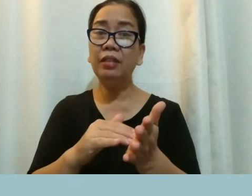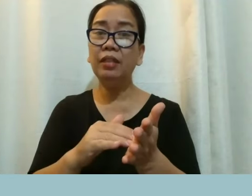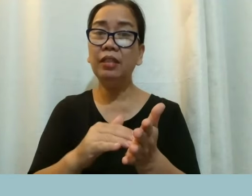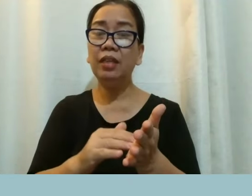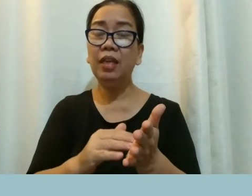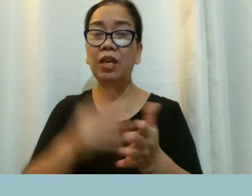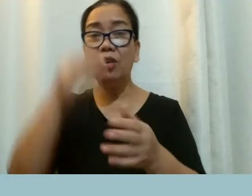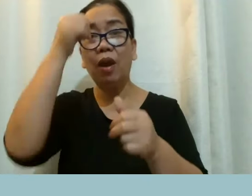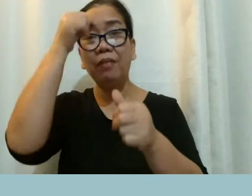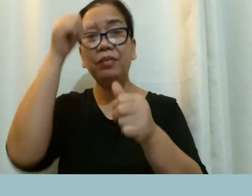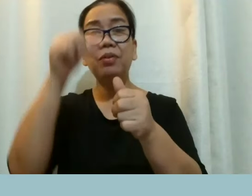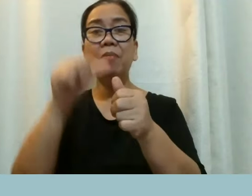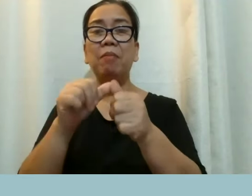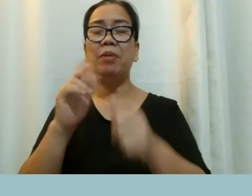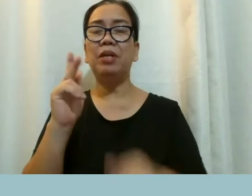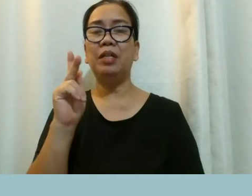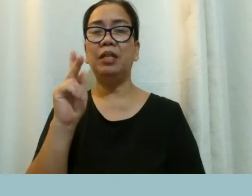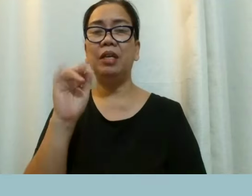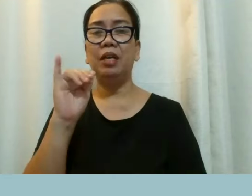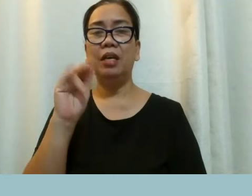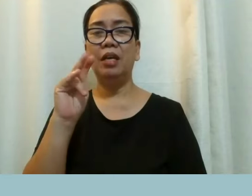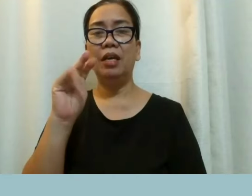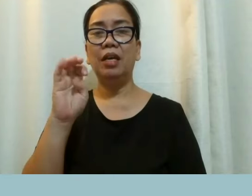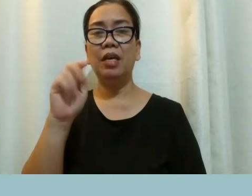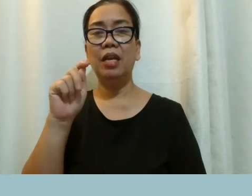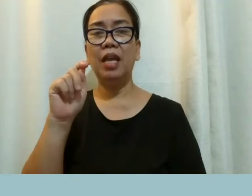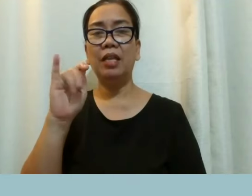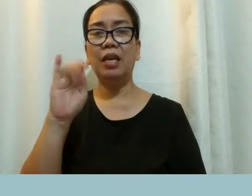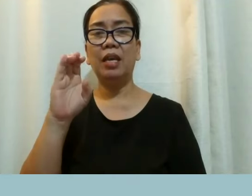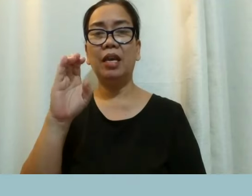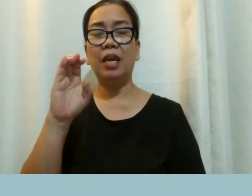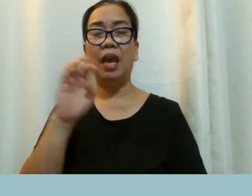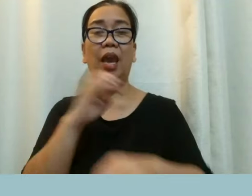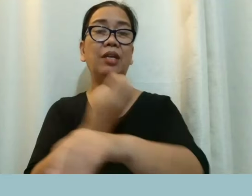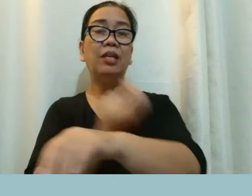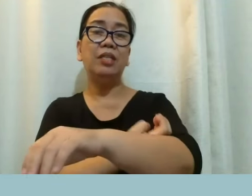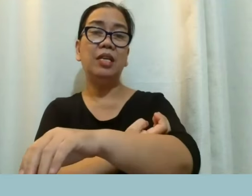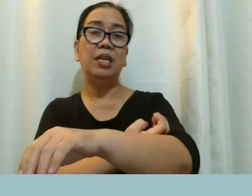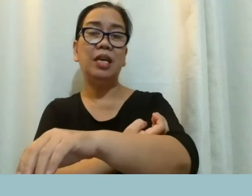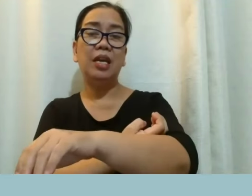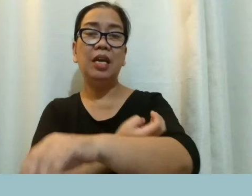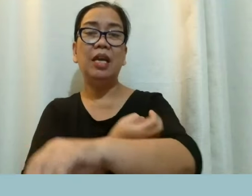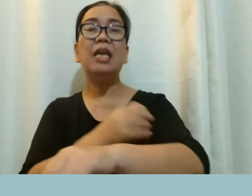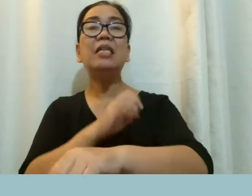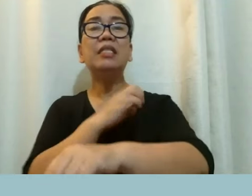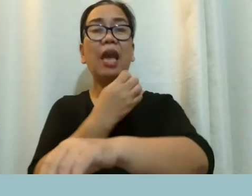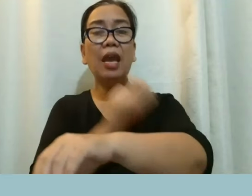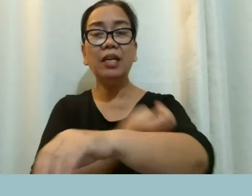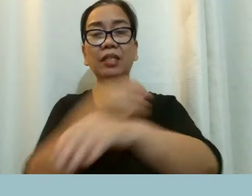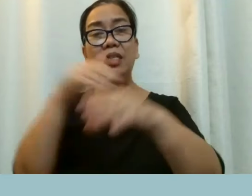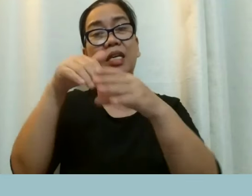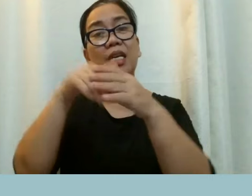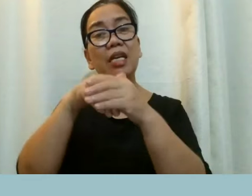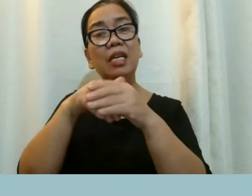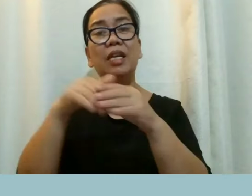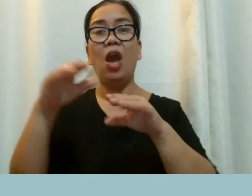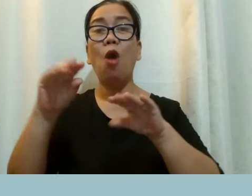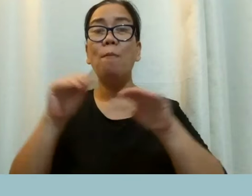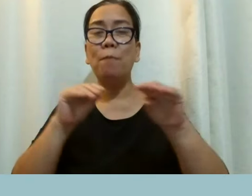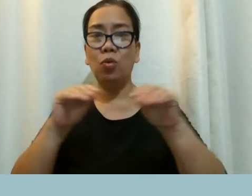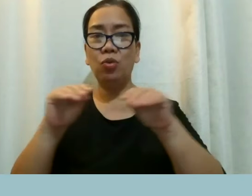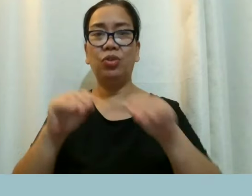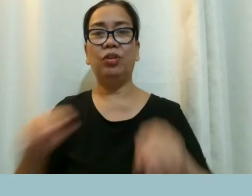Again, you have to remember that kinetic energy is energy